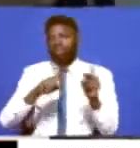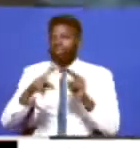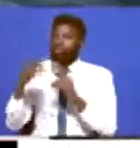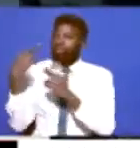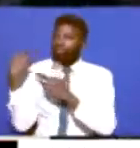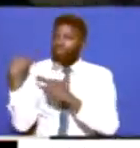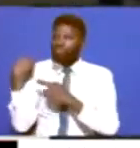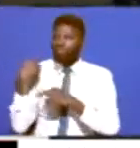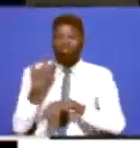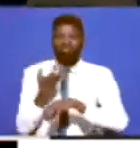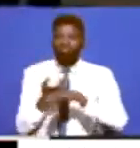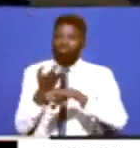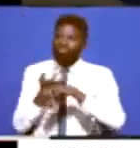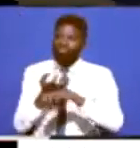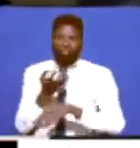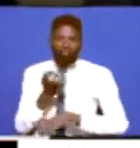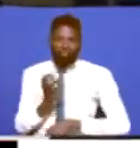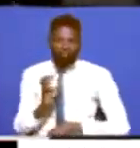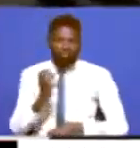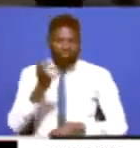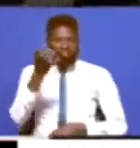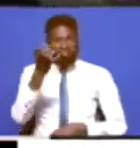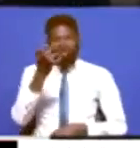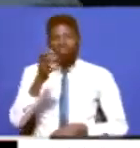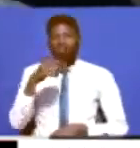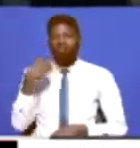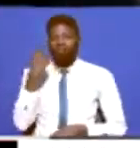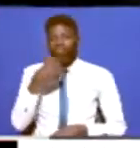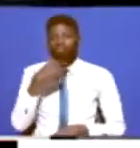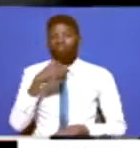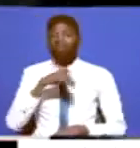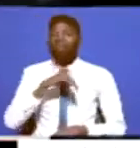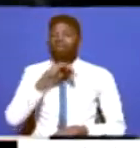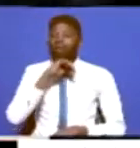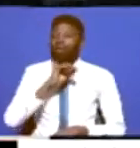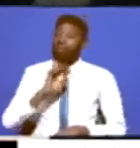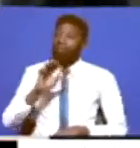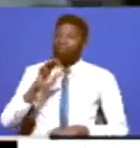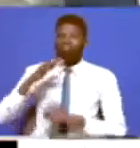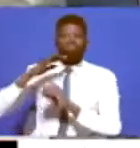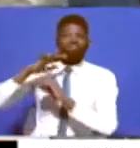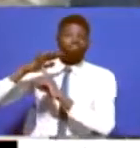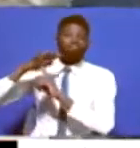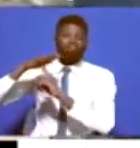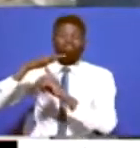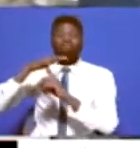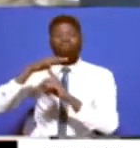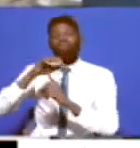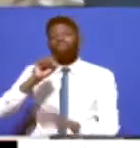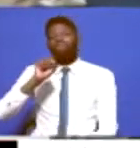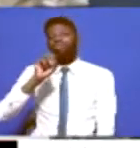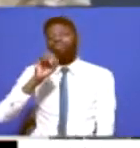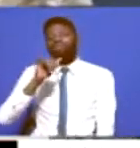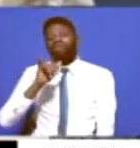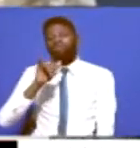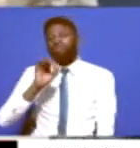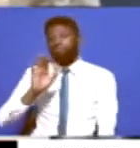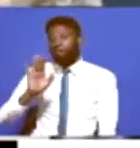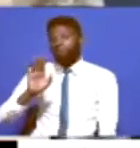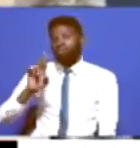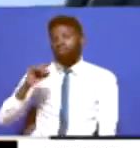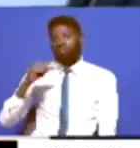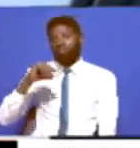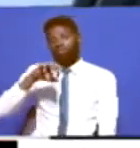stones on Azimio la Umoja presidential flag bearer's chopper in Soy Uasin Gishu County, the incident continues drawing